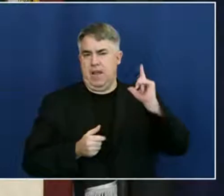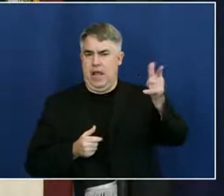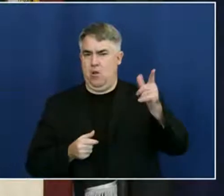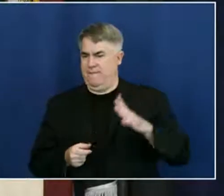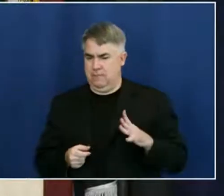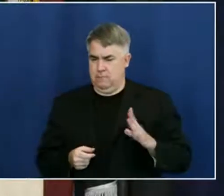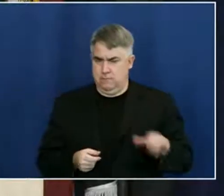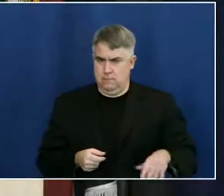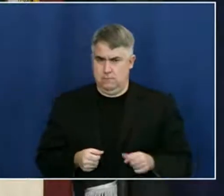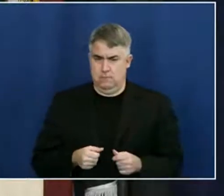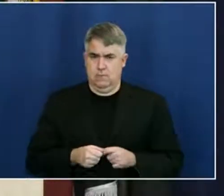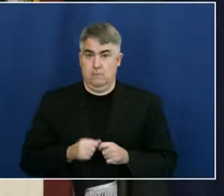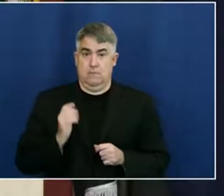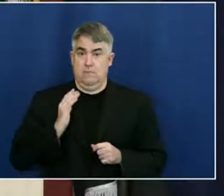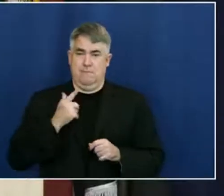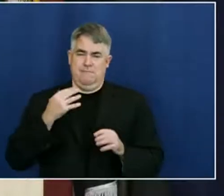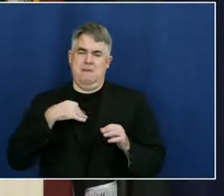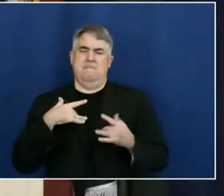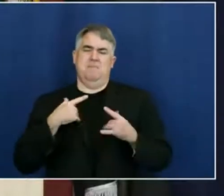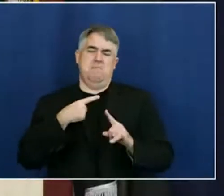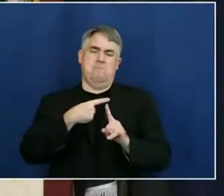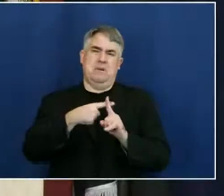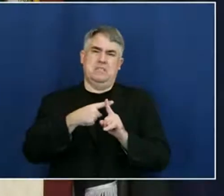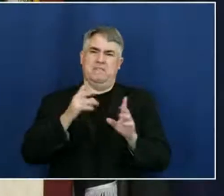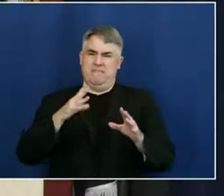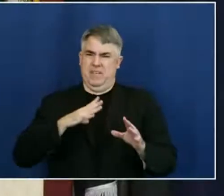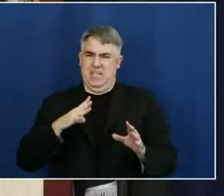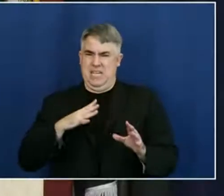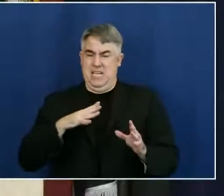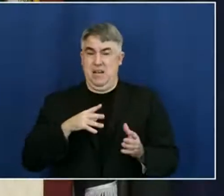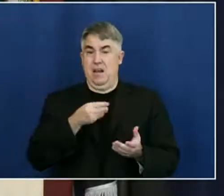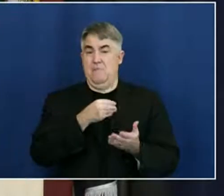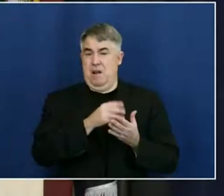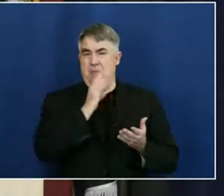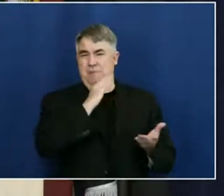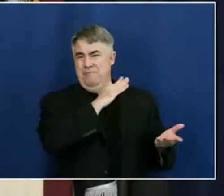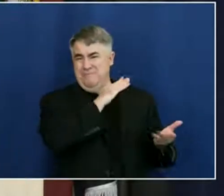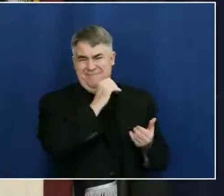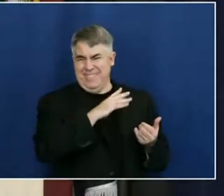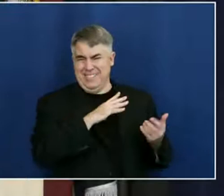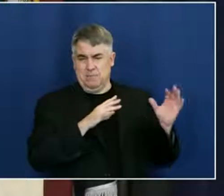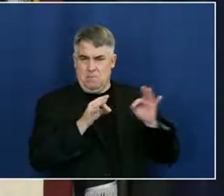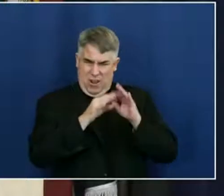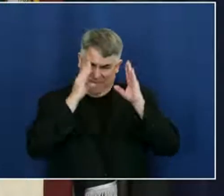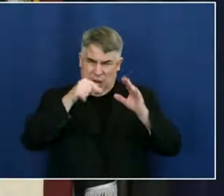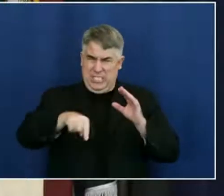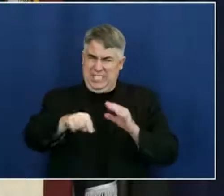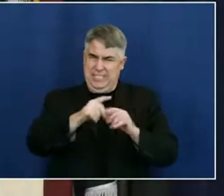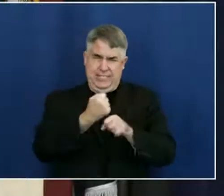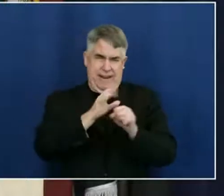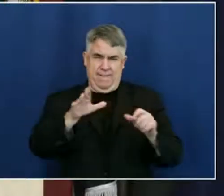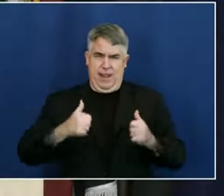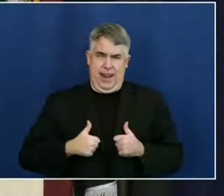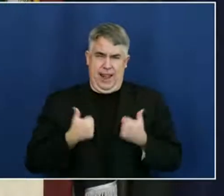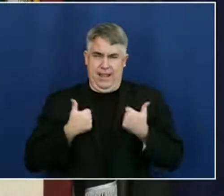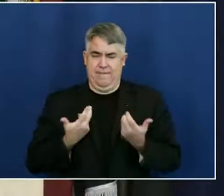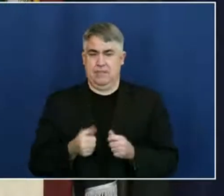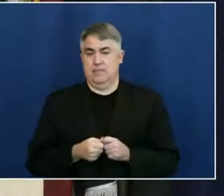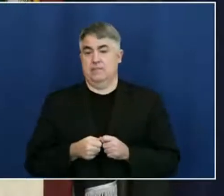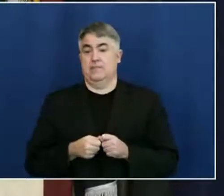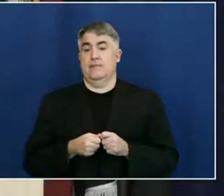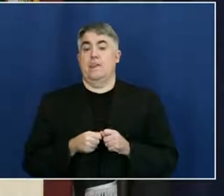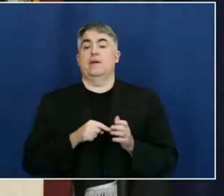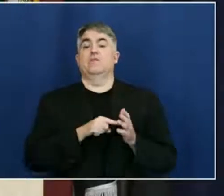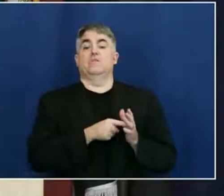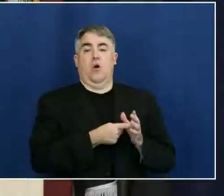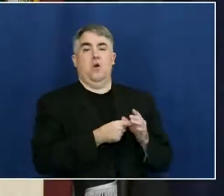was then that we will get fully reimbursed for costs surrounding vaccines. And again, money's beginning to trickle in, beginning to hold, hey, prepare for